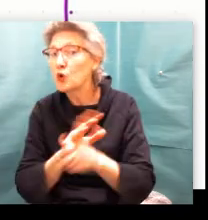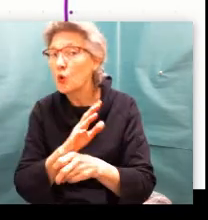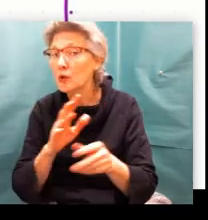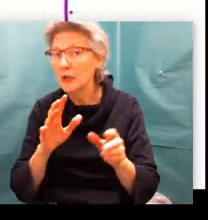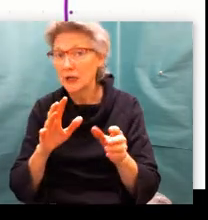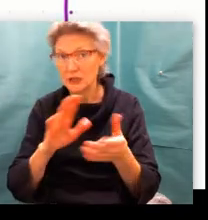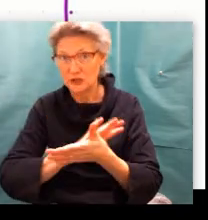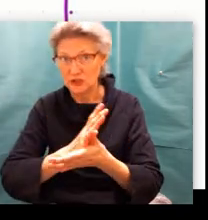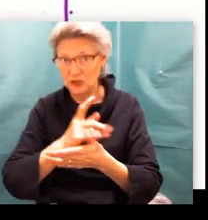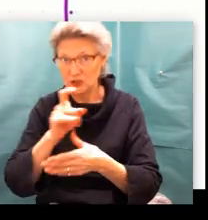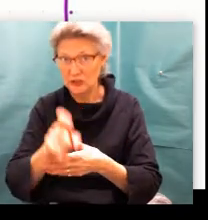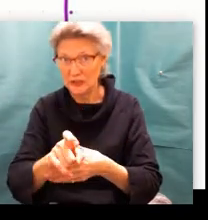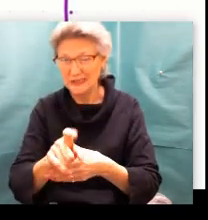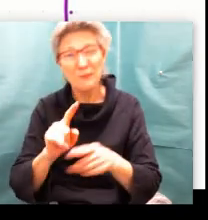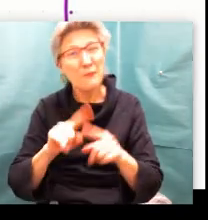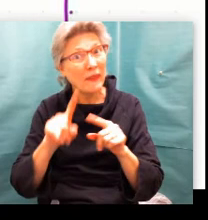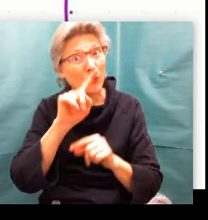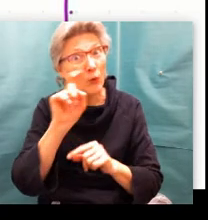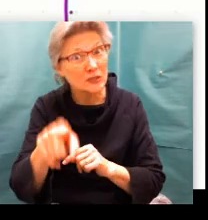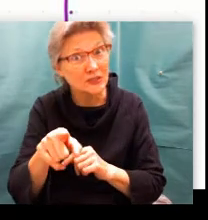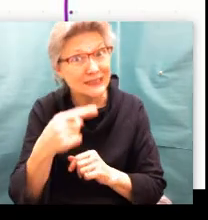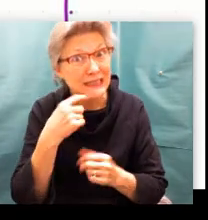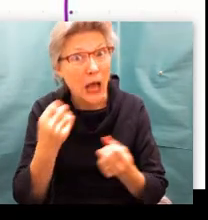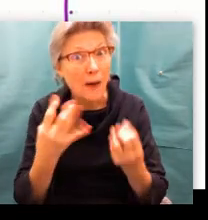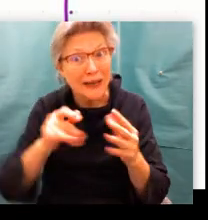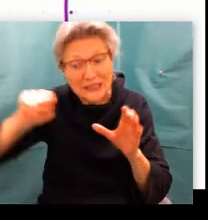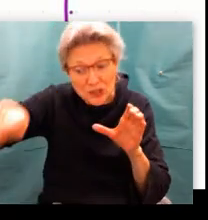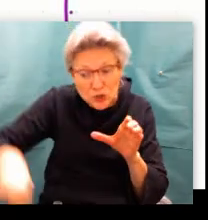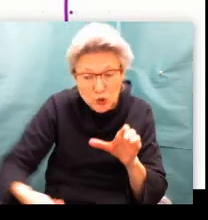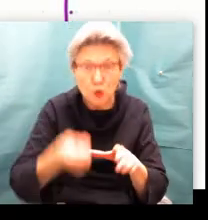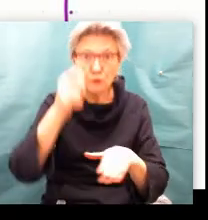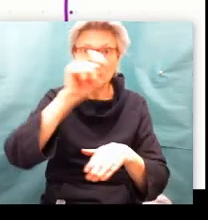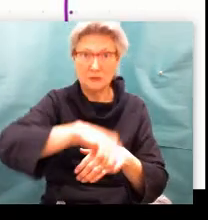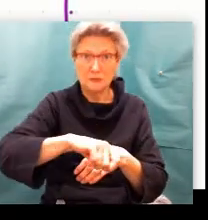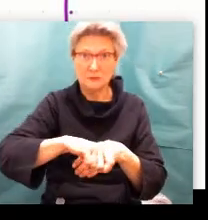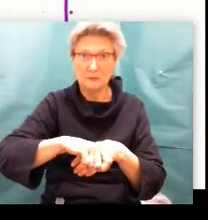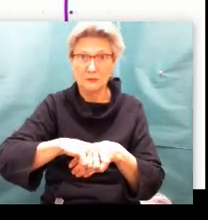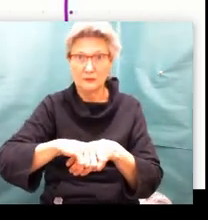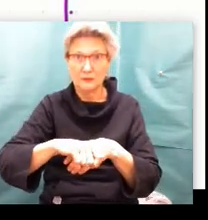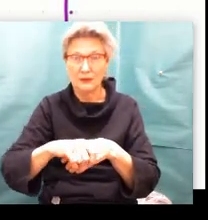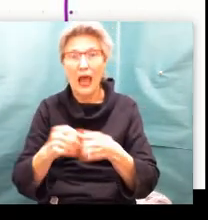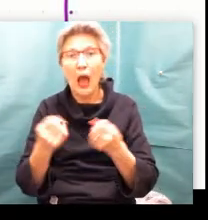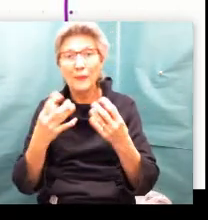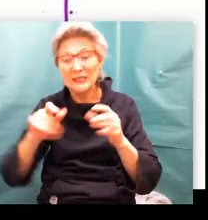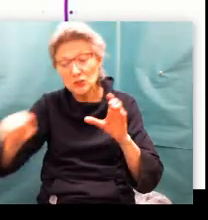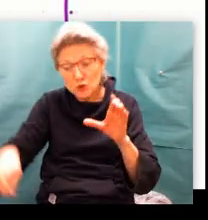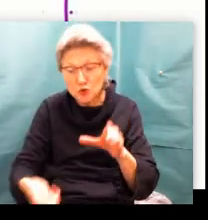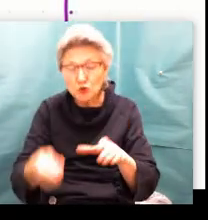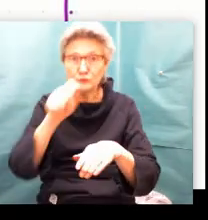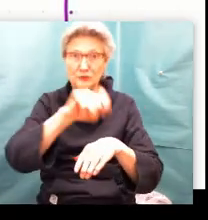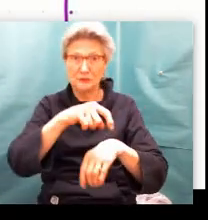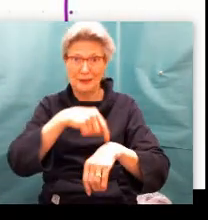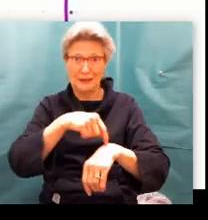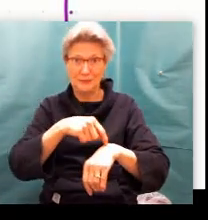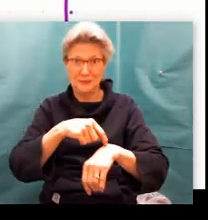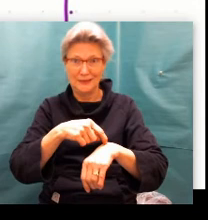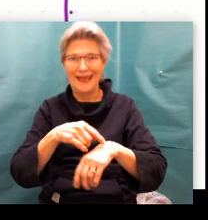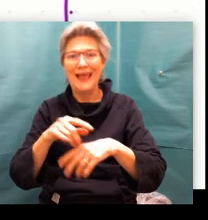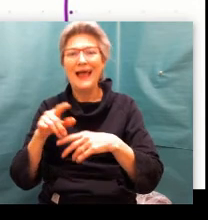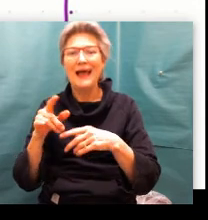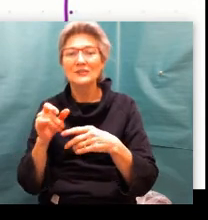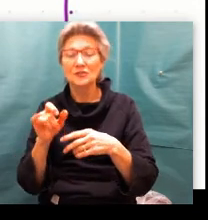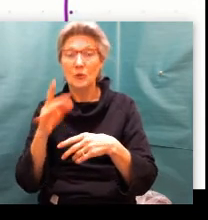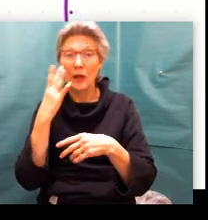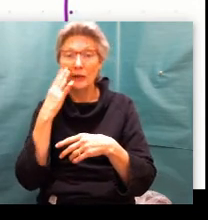many scoops of a 1/3 cup would that be? And I know that 8 thirds is the same as 8 scoops of